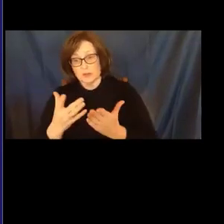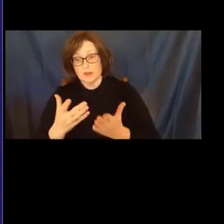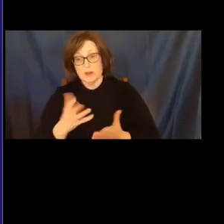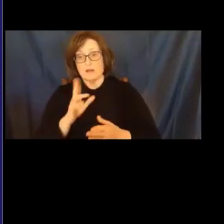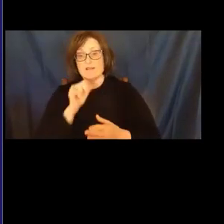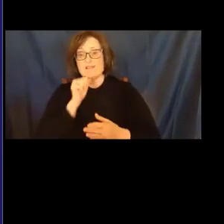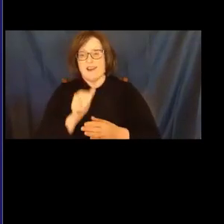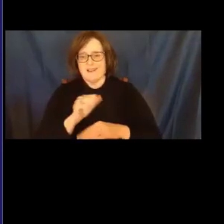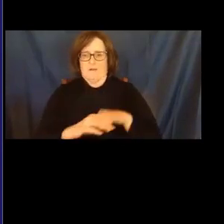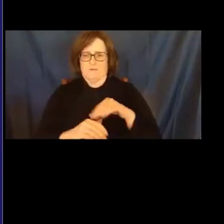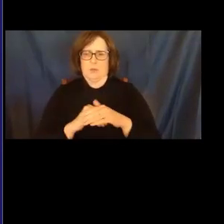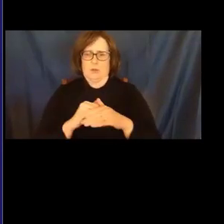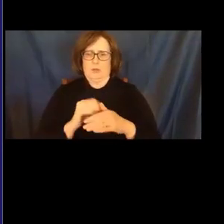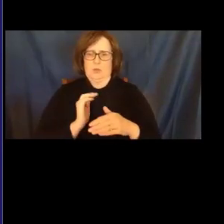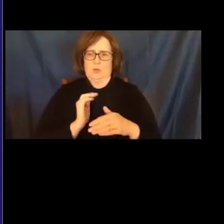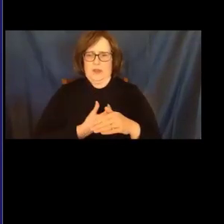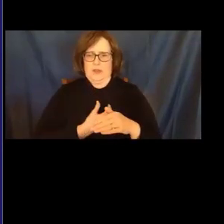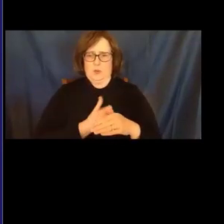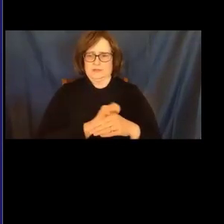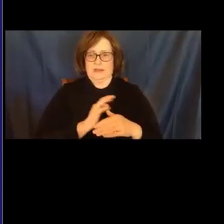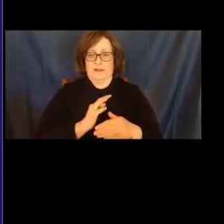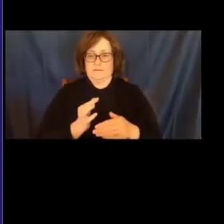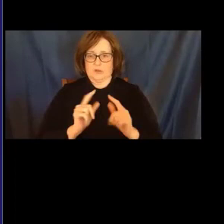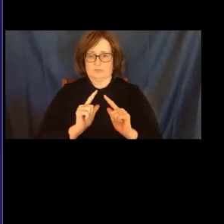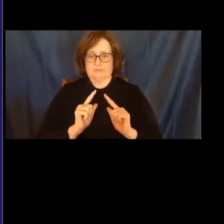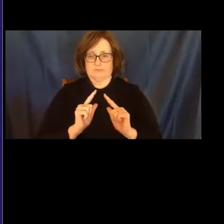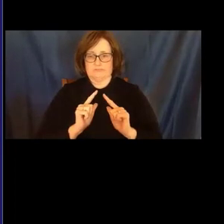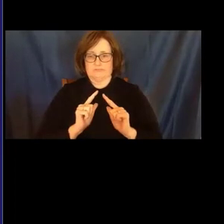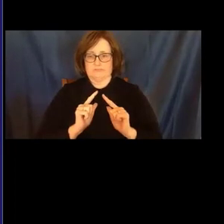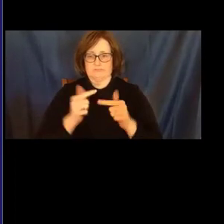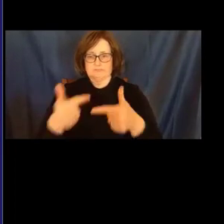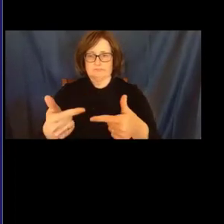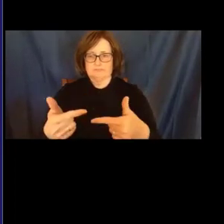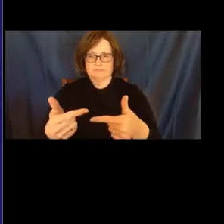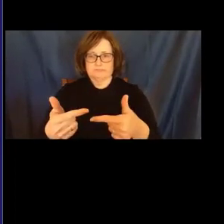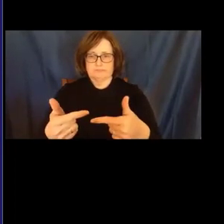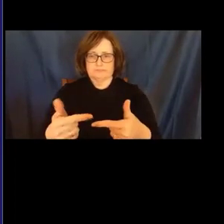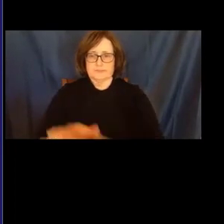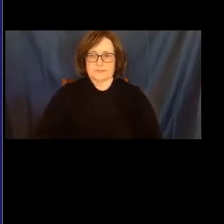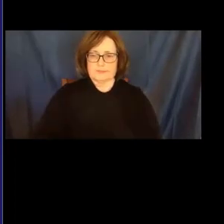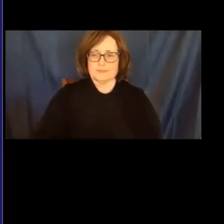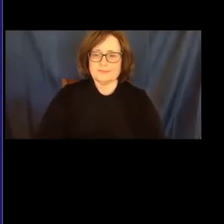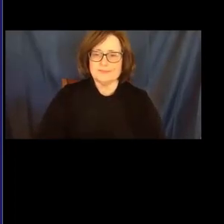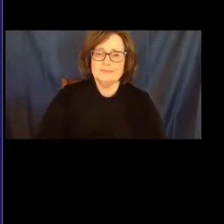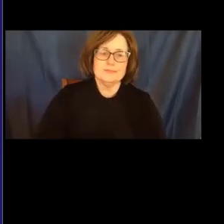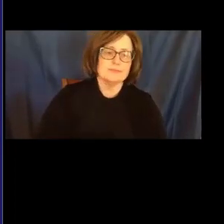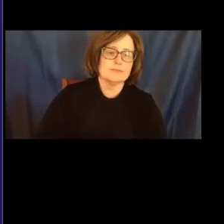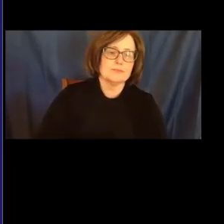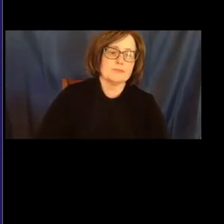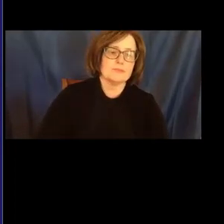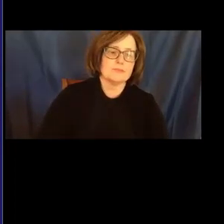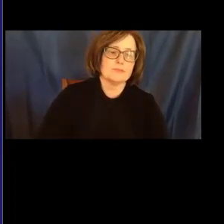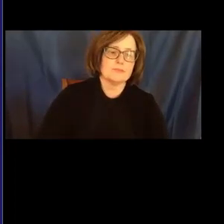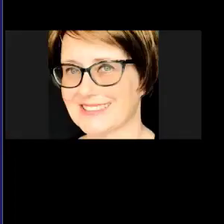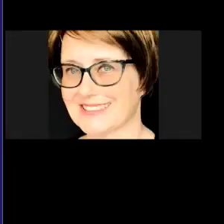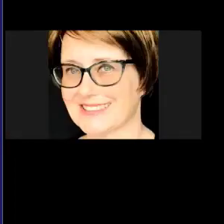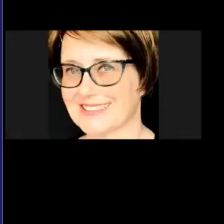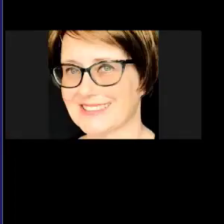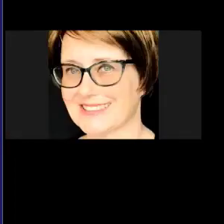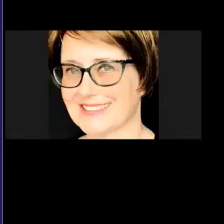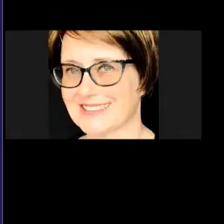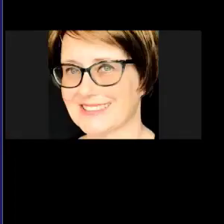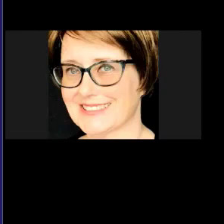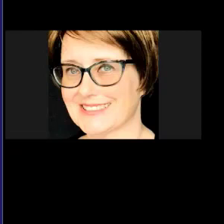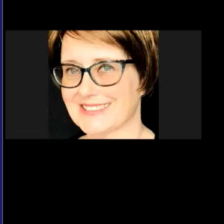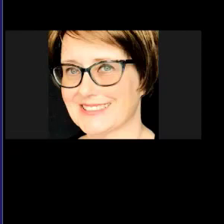And some of the actions we recommend for people on scholarly communications. So one is before conference